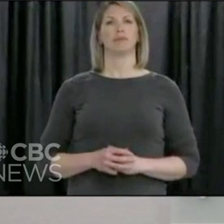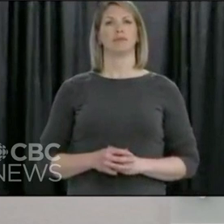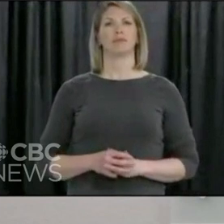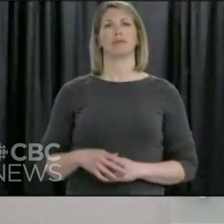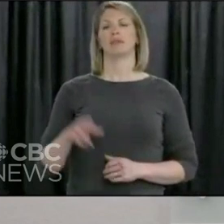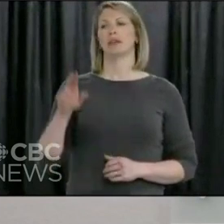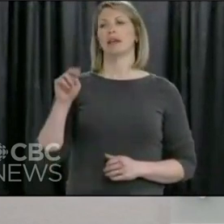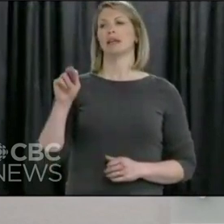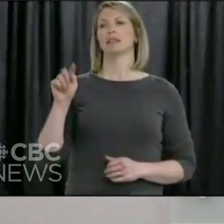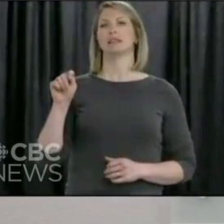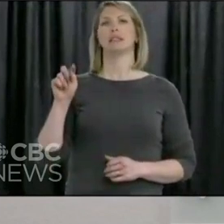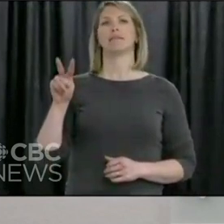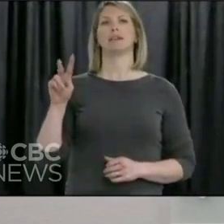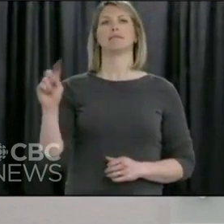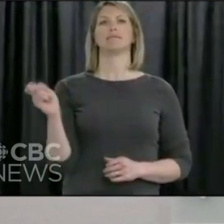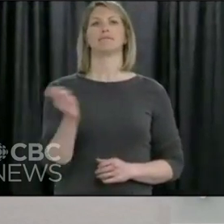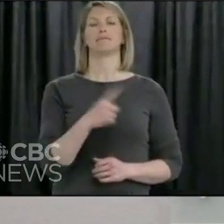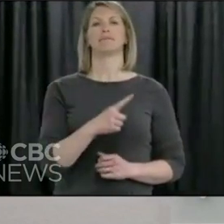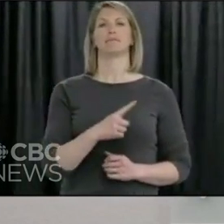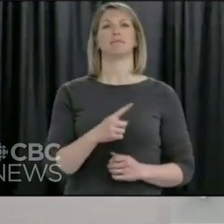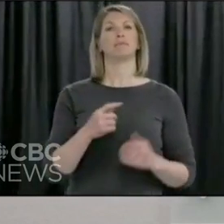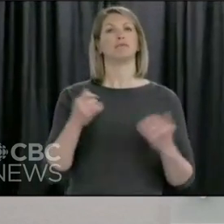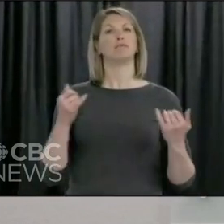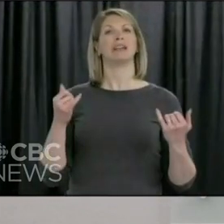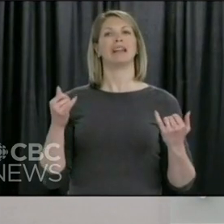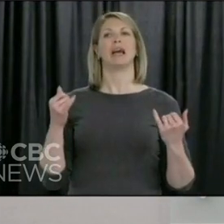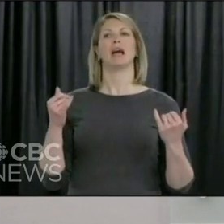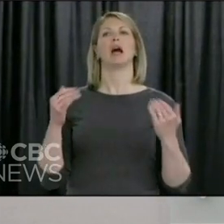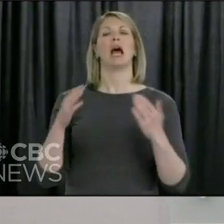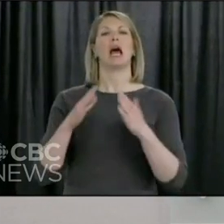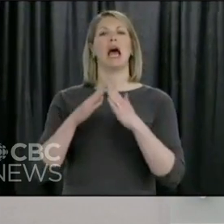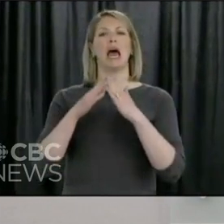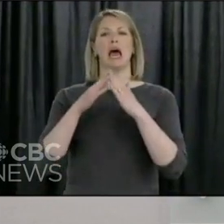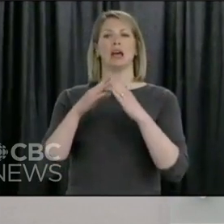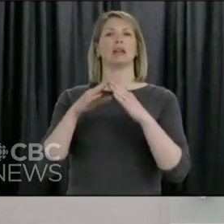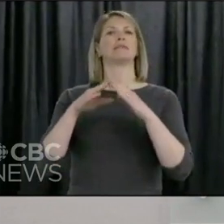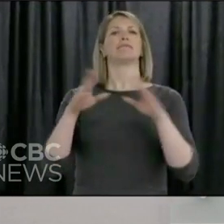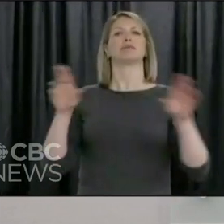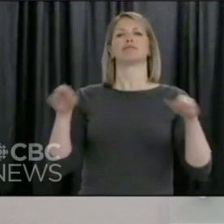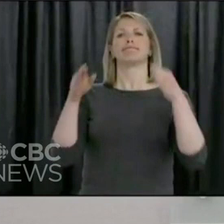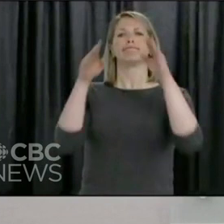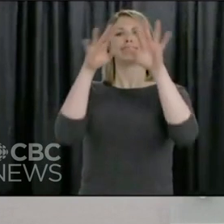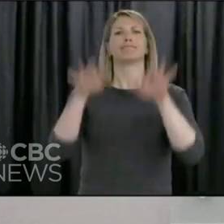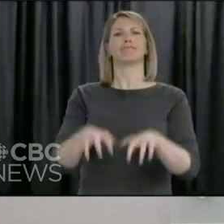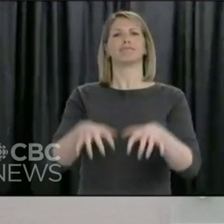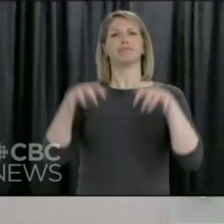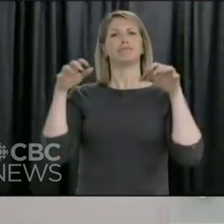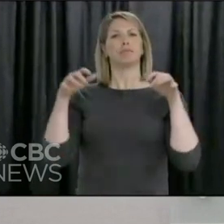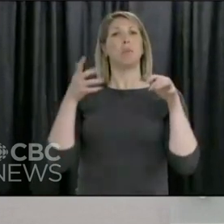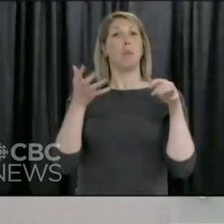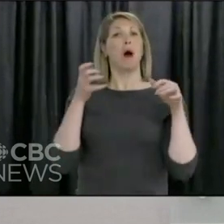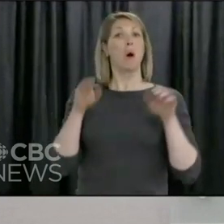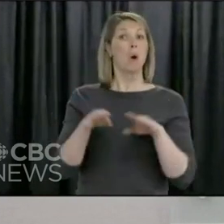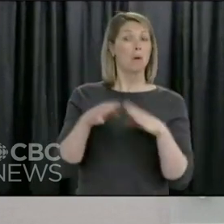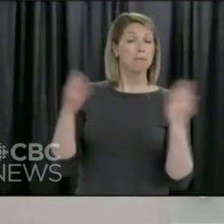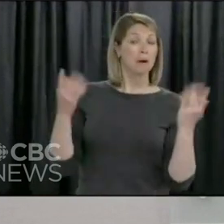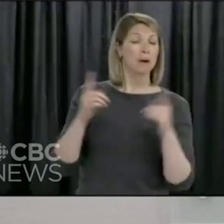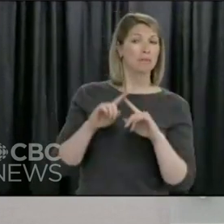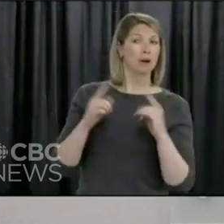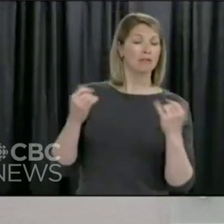Calling for the House to reopen and make changes to Bill 38. He says the government failed to live up to its agreements and exemptions for family